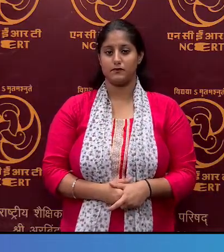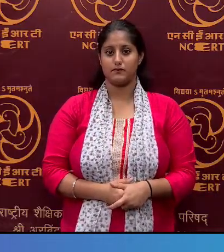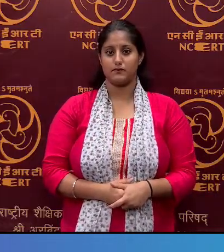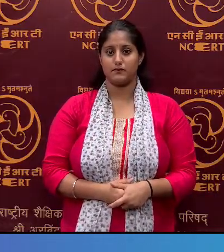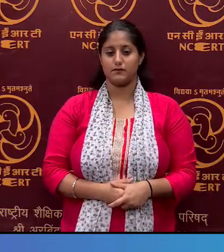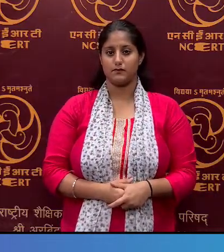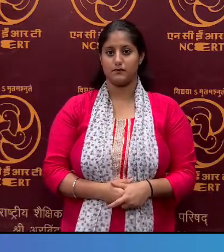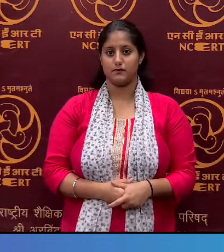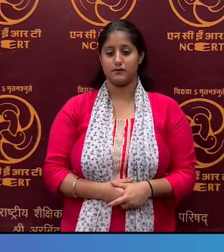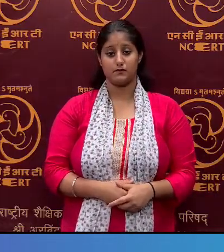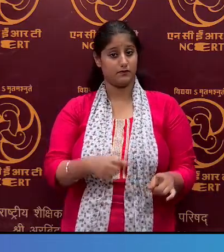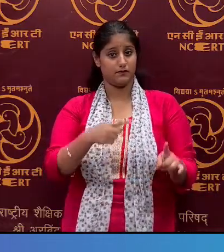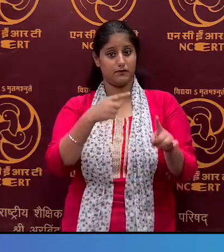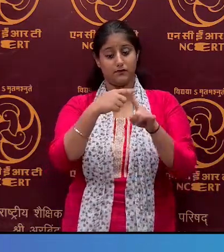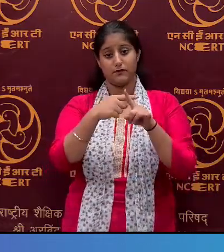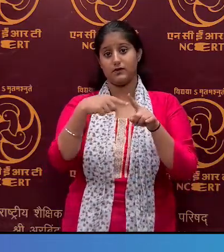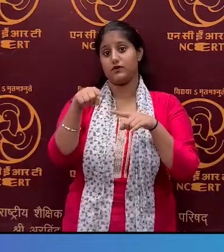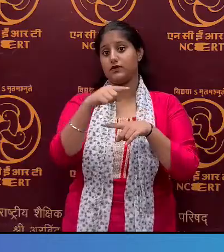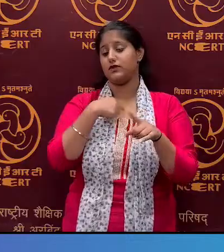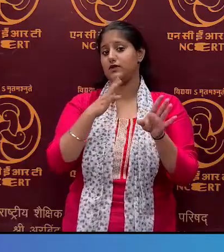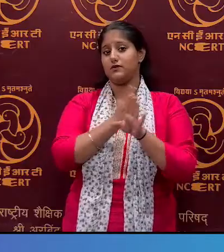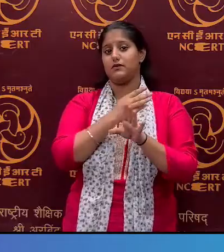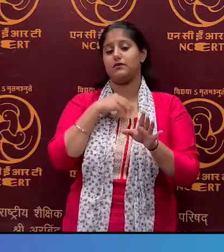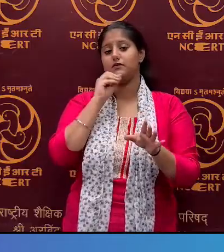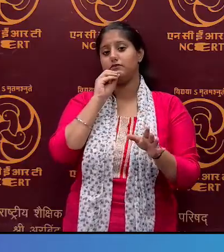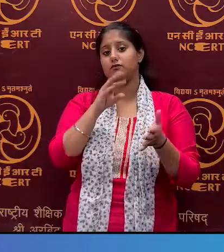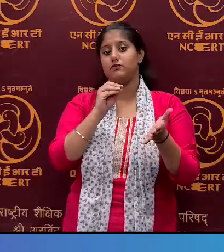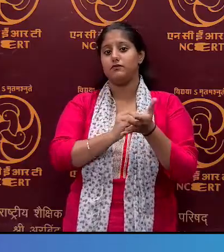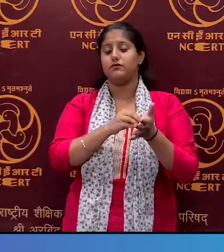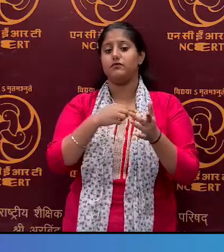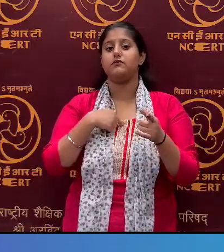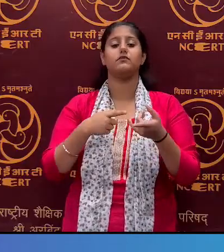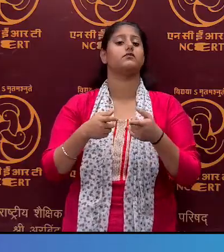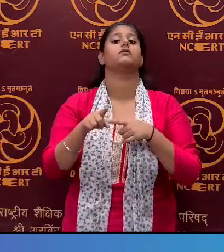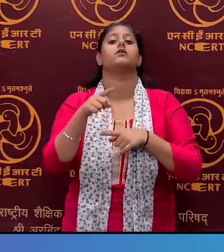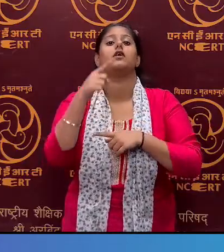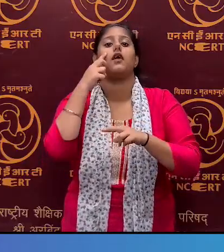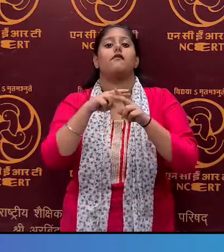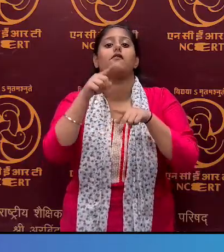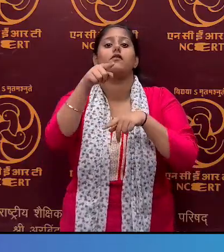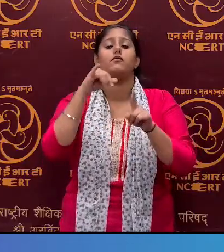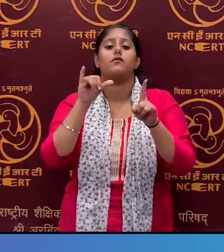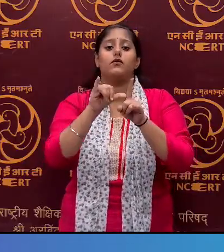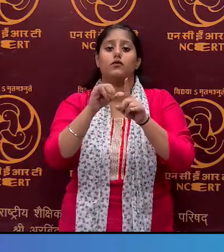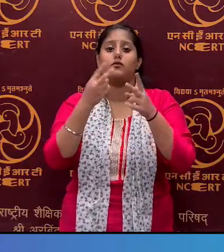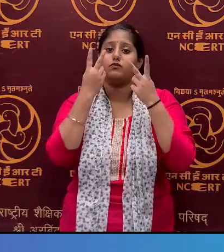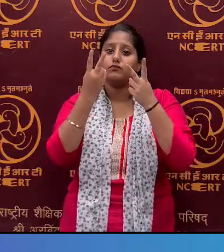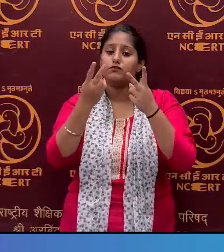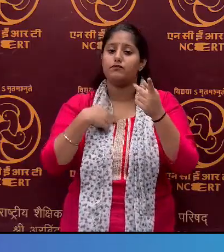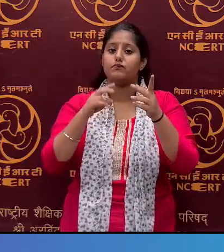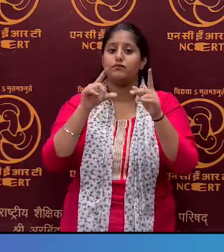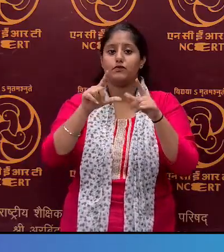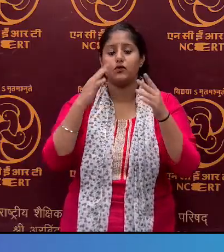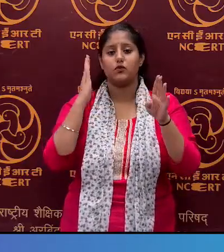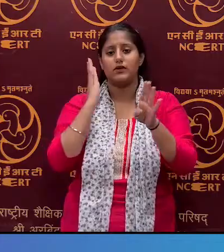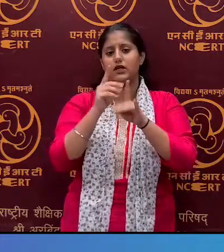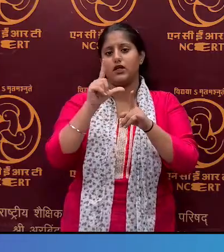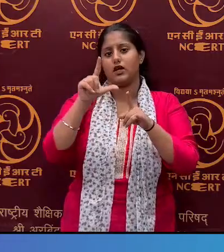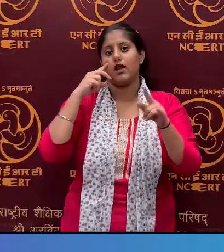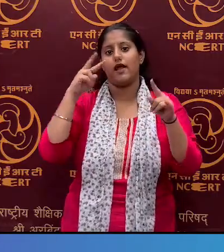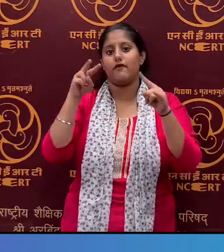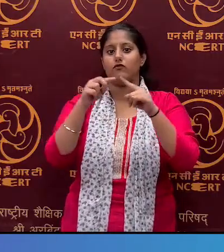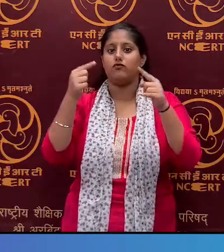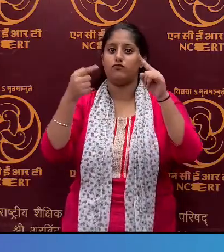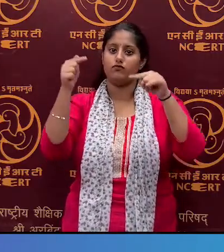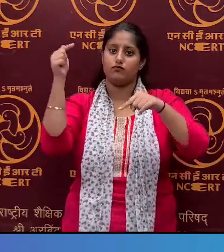dth.class7@ciet.nic.in. And as I mentioned in the starting of the session that if you're watching us on our YouTube channel, so you can directly ask your questions